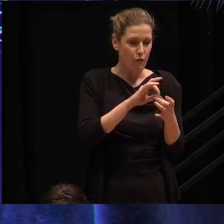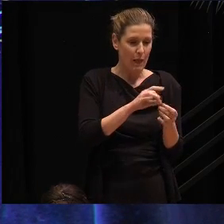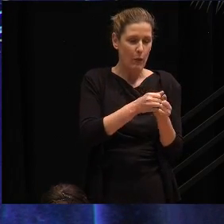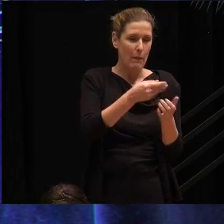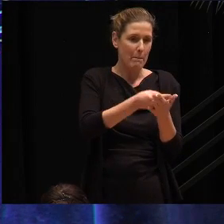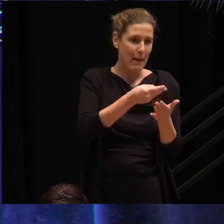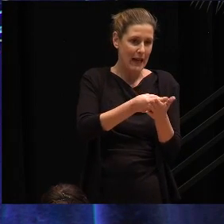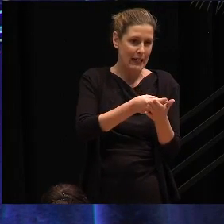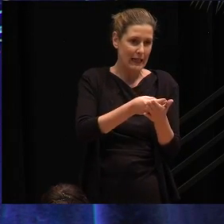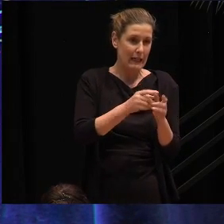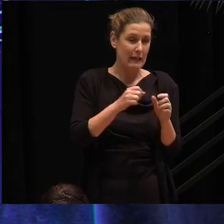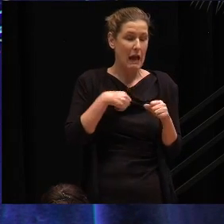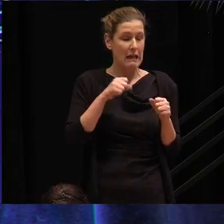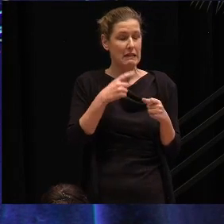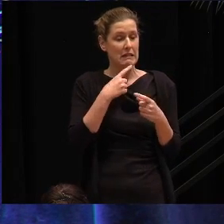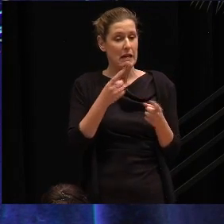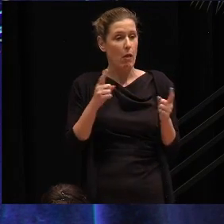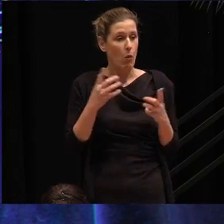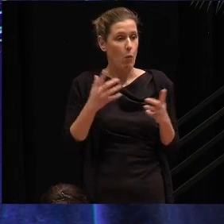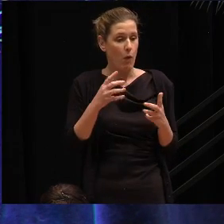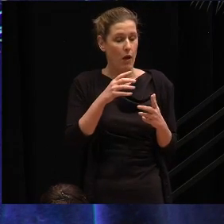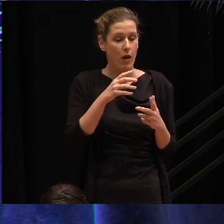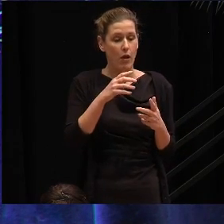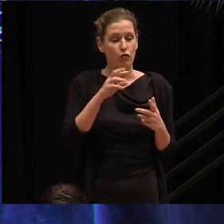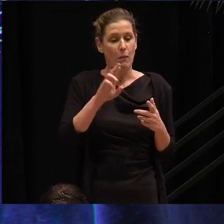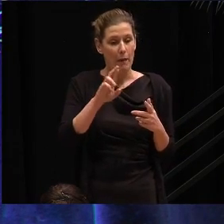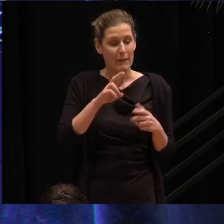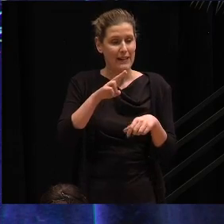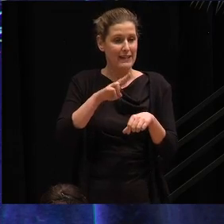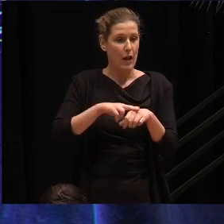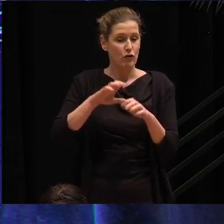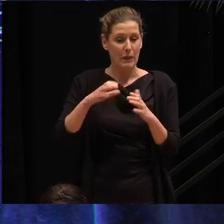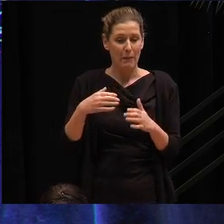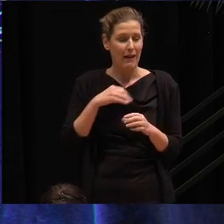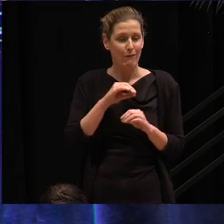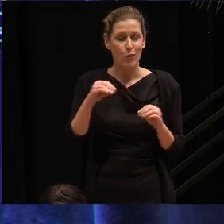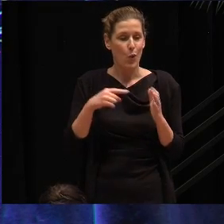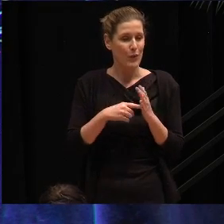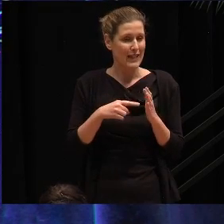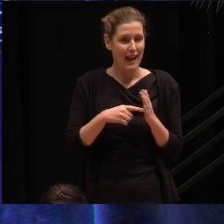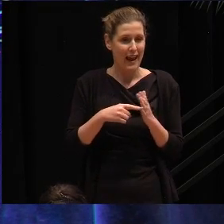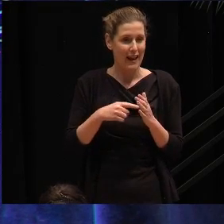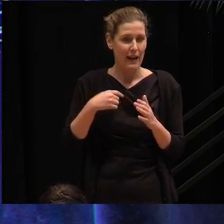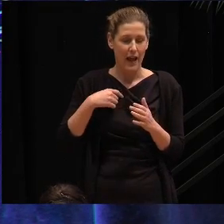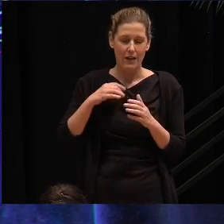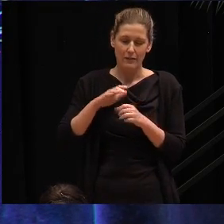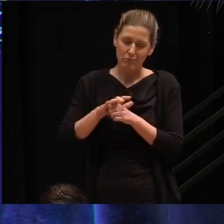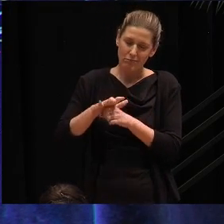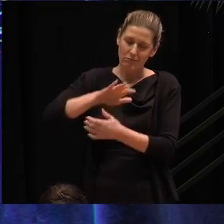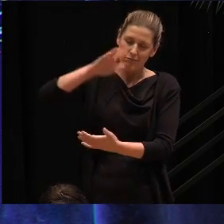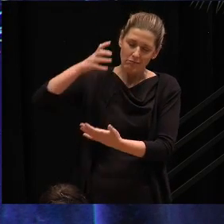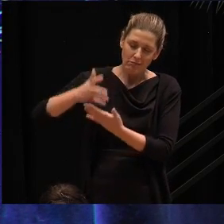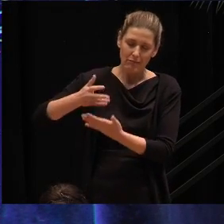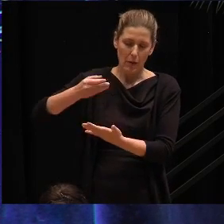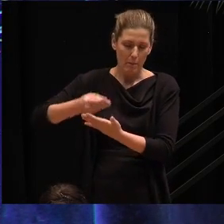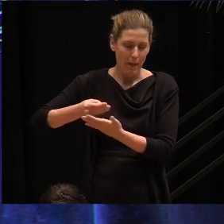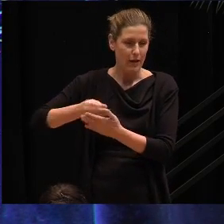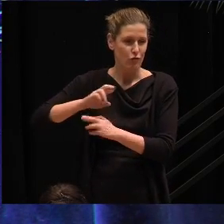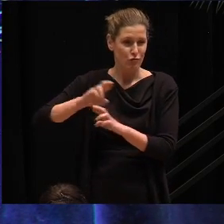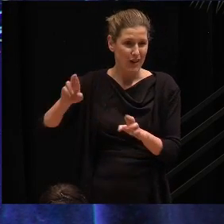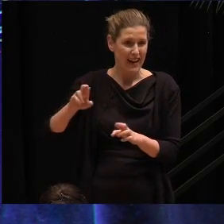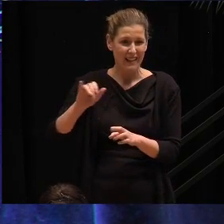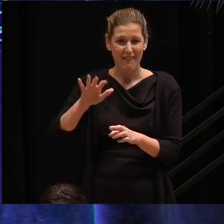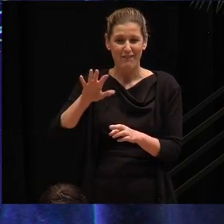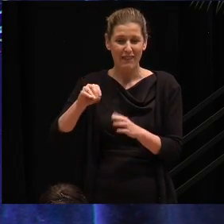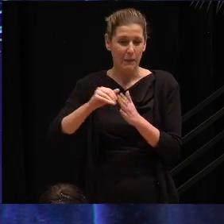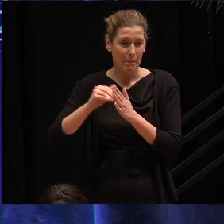tell you that's public is that the Republican National Committee is in no debt and has a ton of money cash on hand, like as in probably